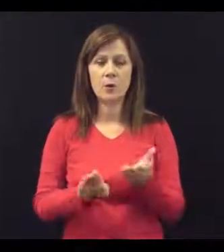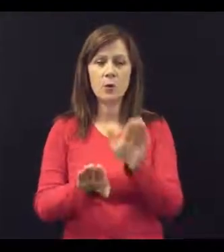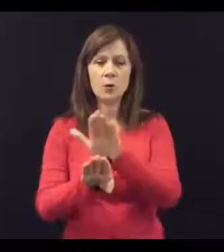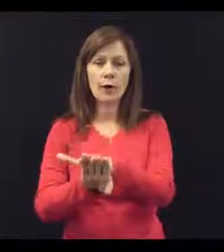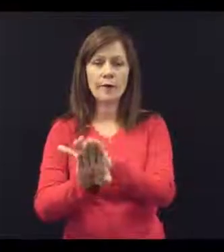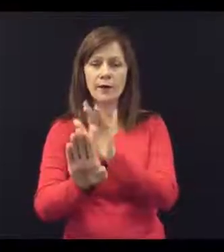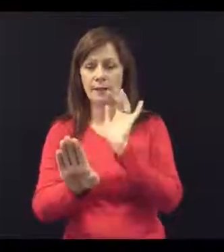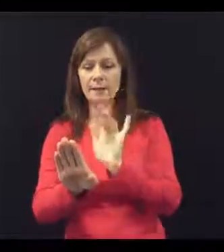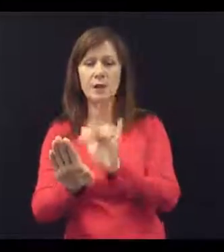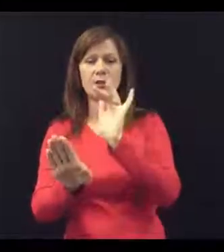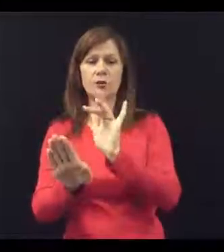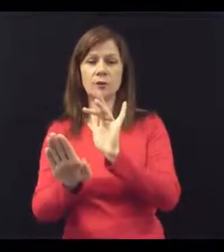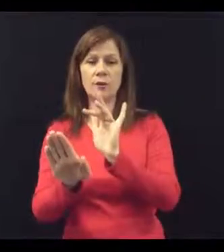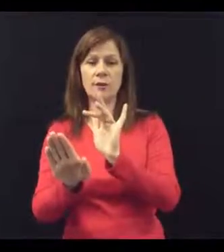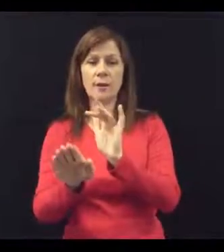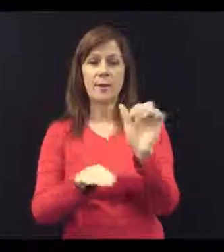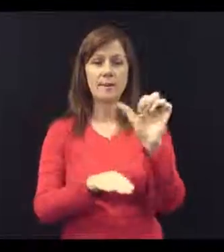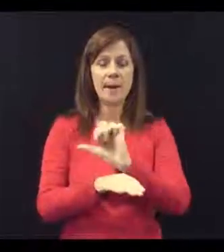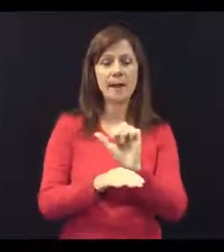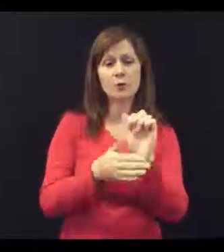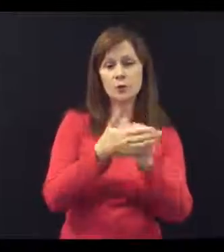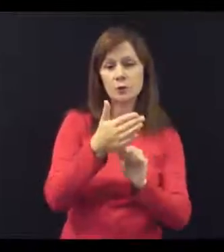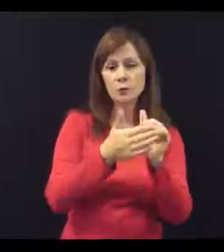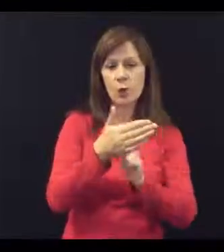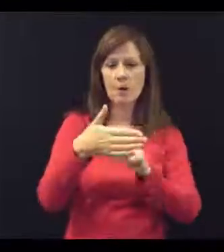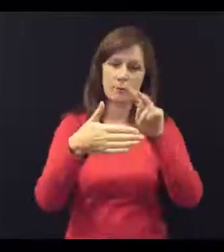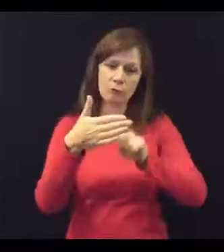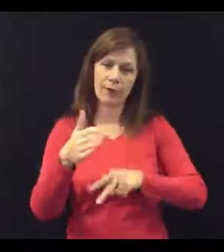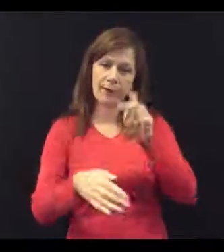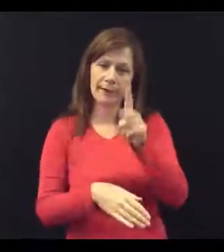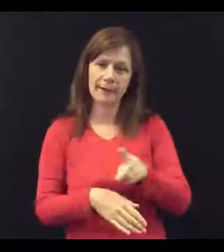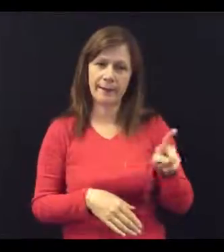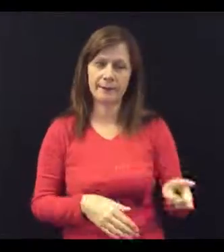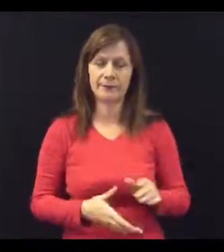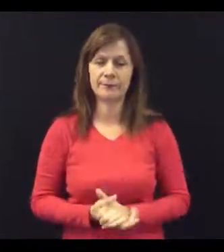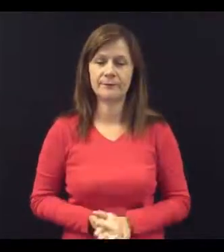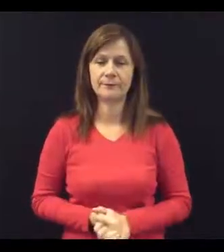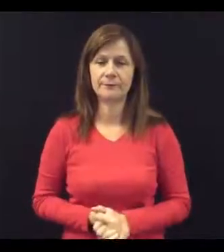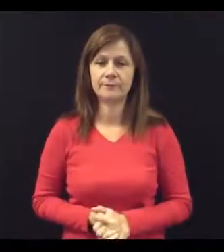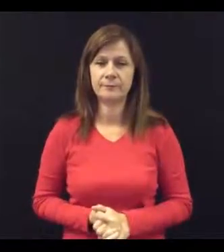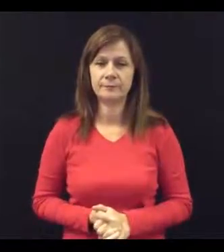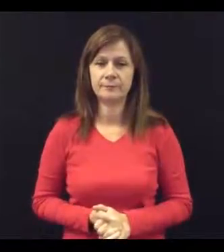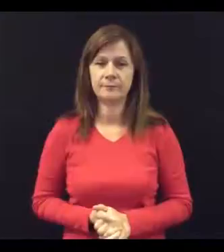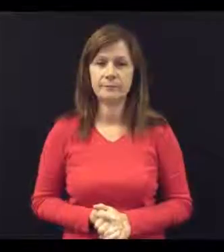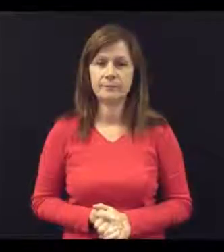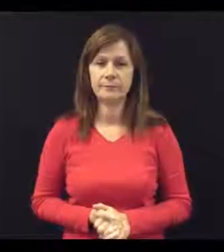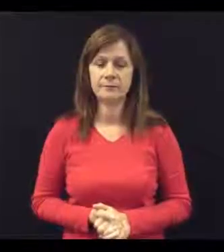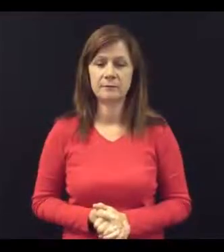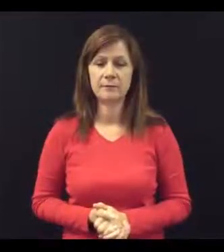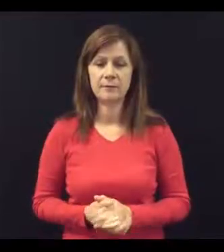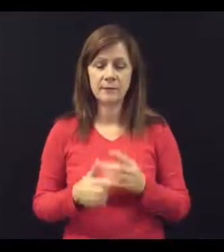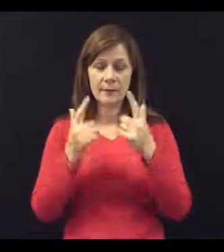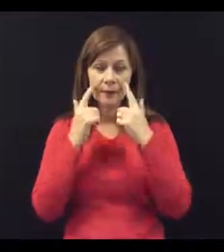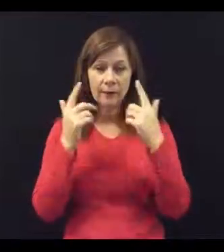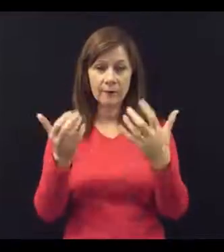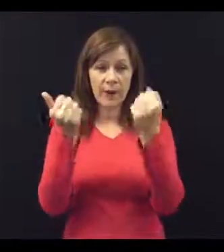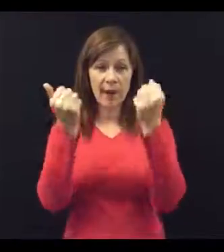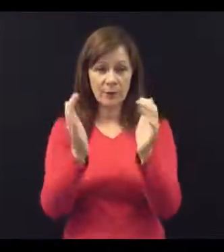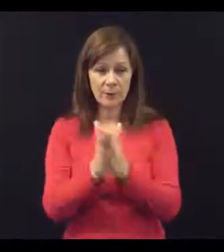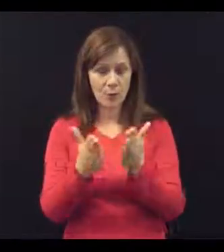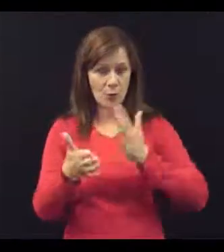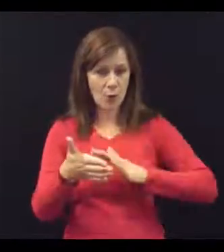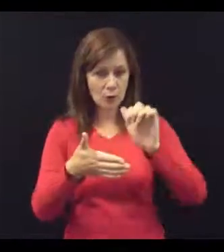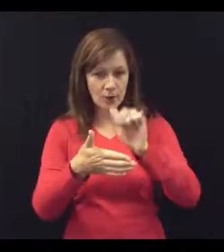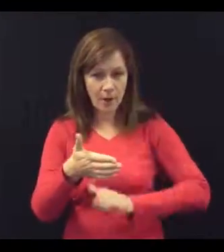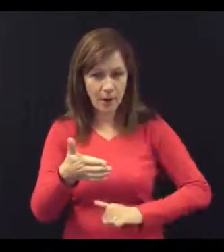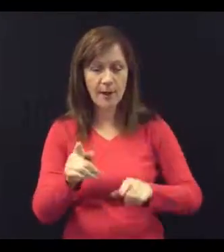can also tap the cover to be taken to the store to reread the description and reviews. When you find a book in the store you would like